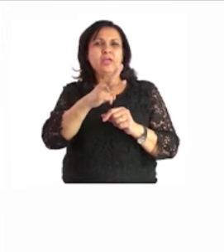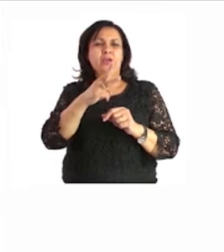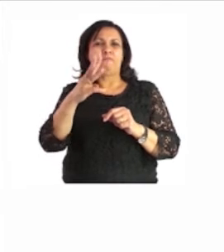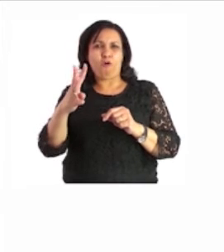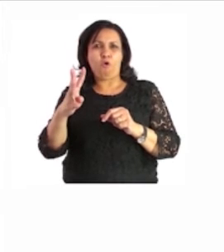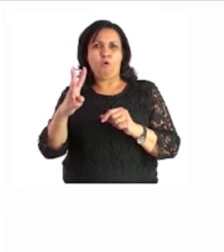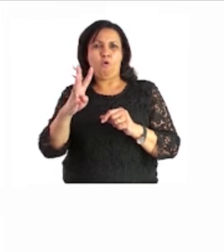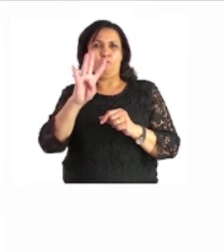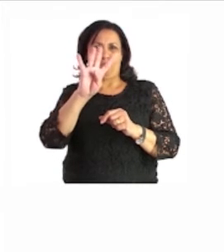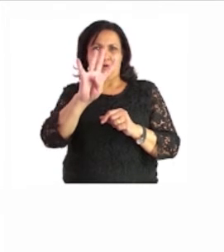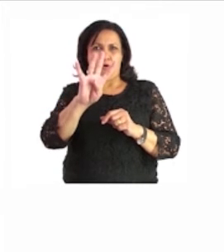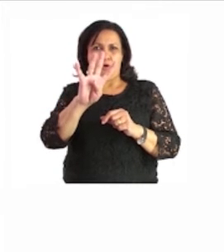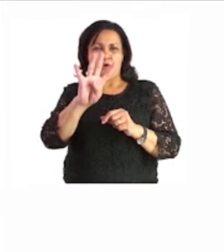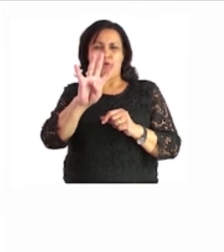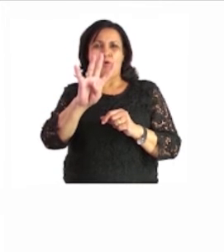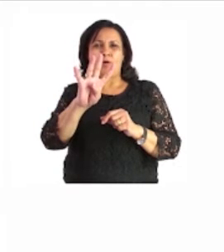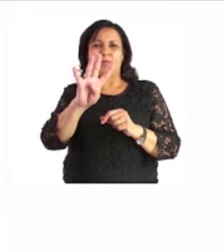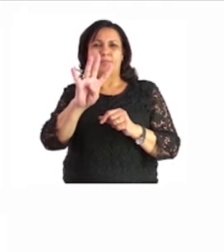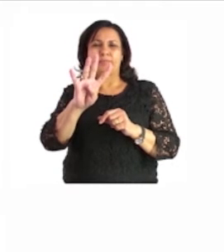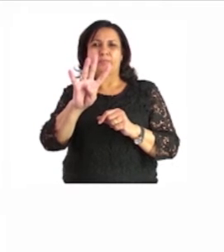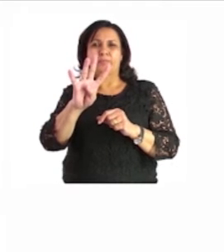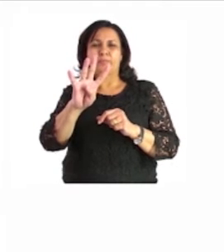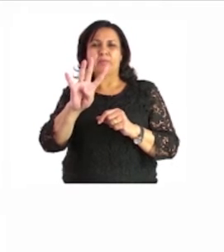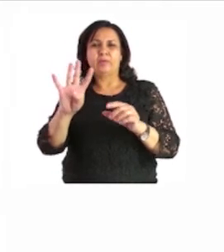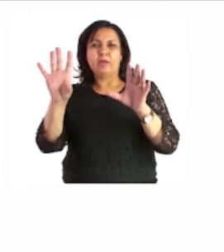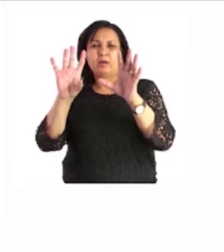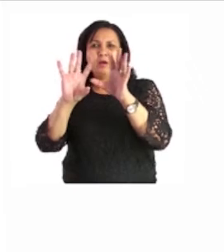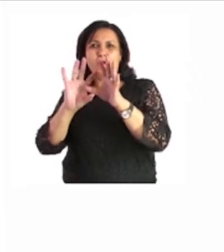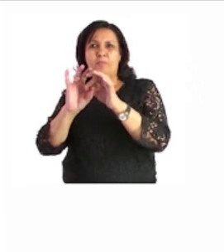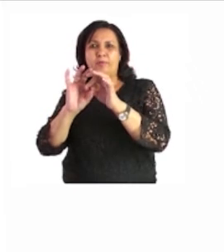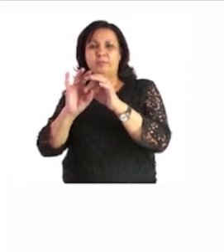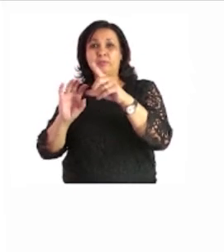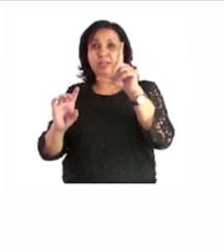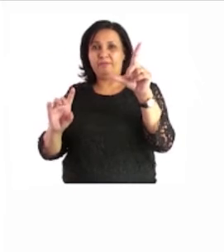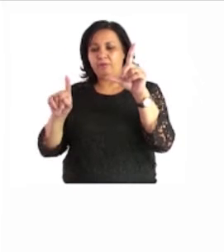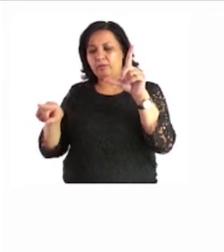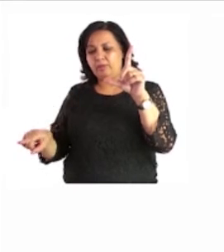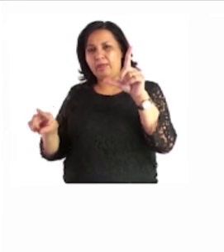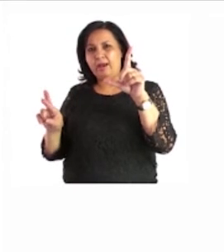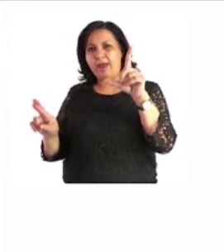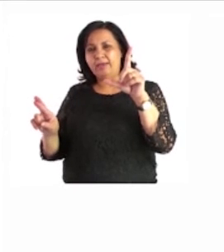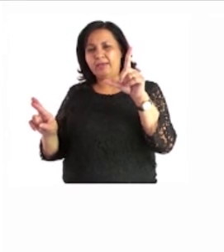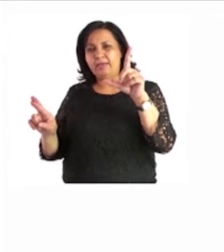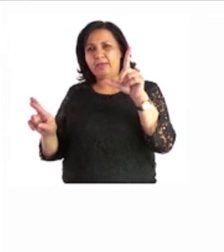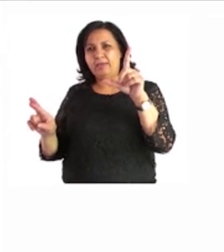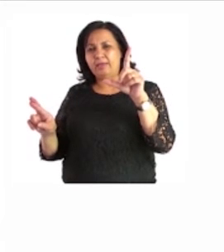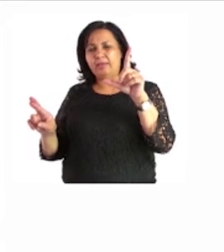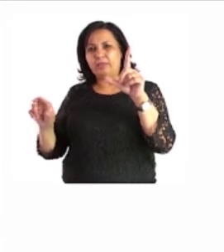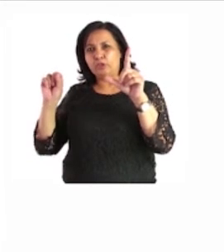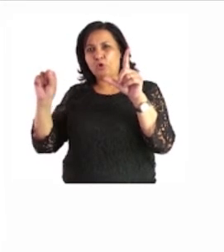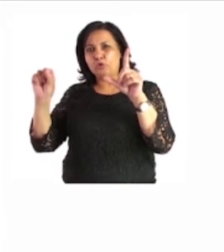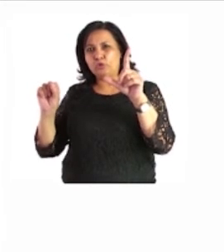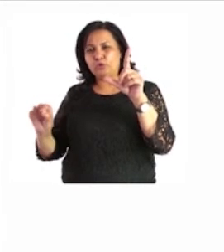with 4 squares inside. Now if we look at the opposite side, there you can see the